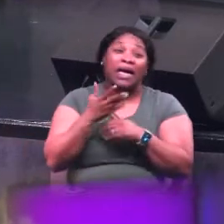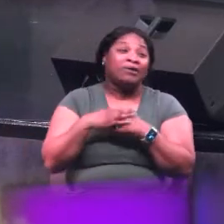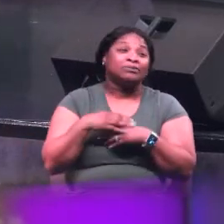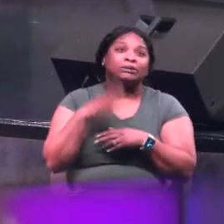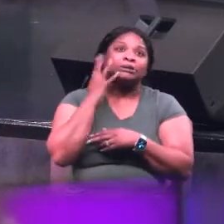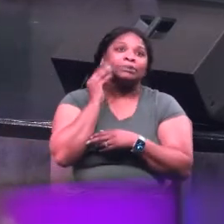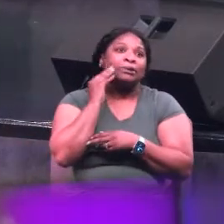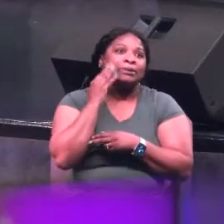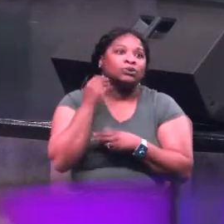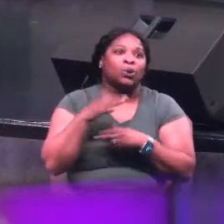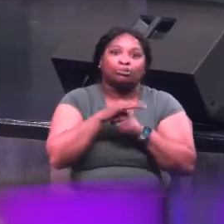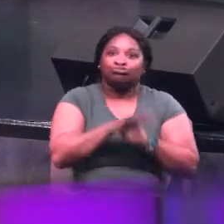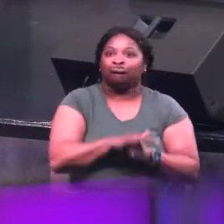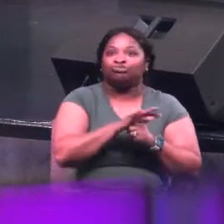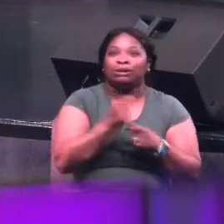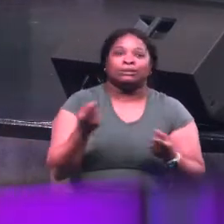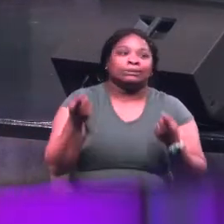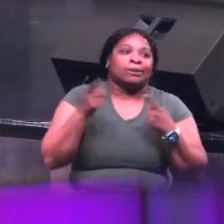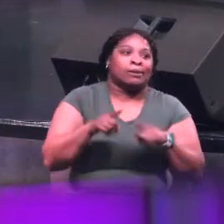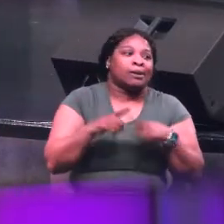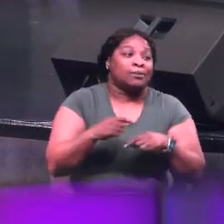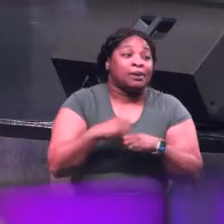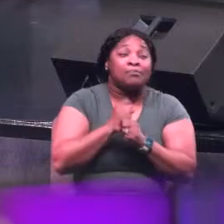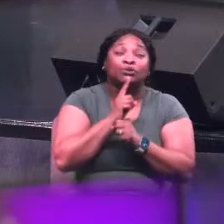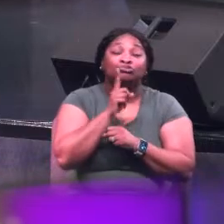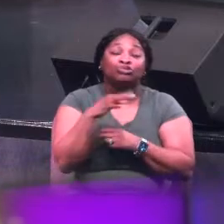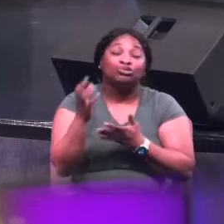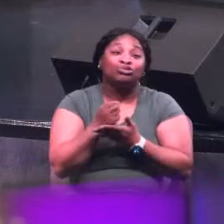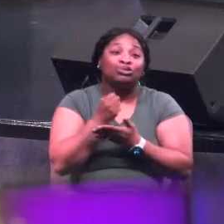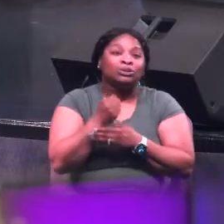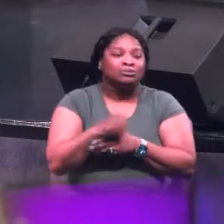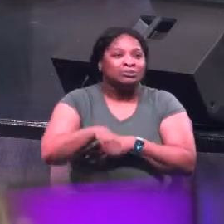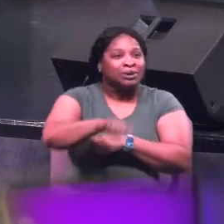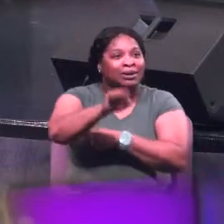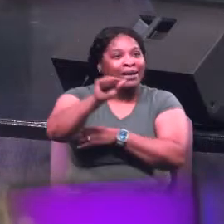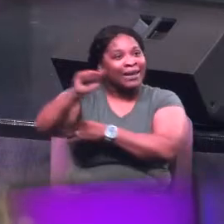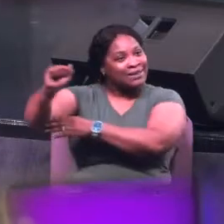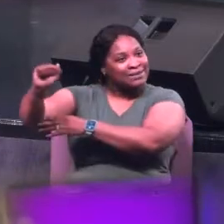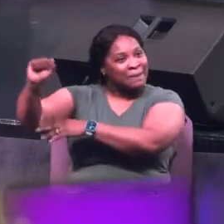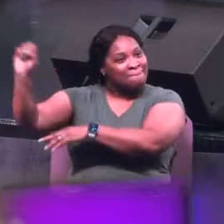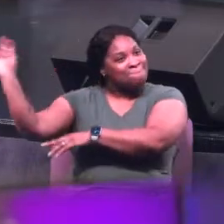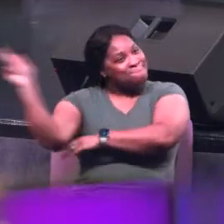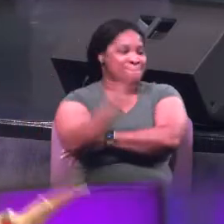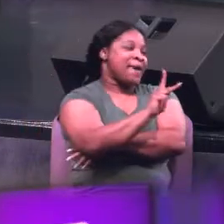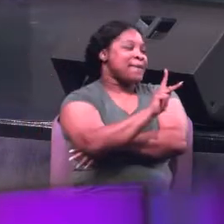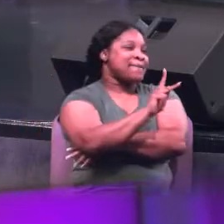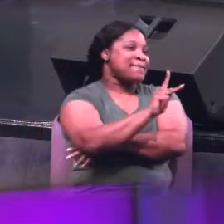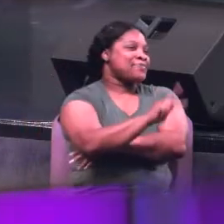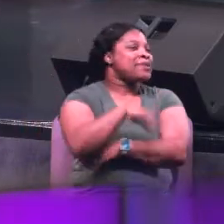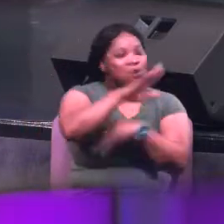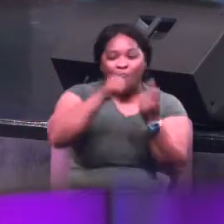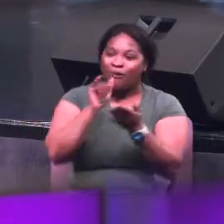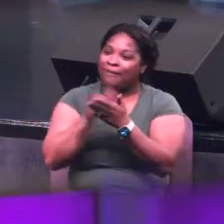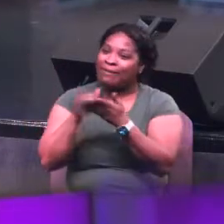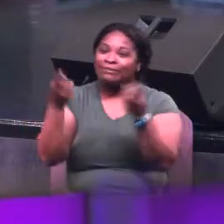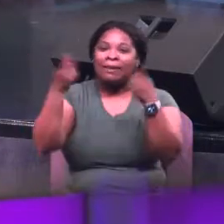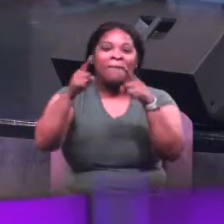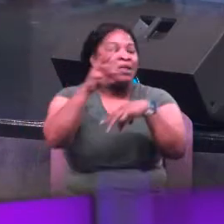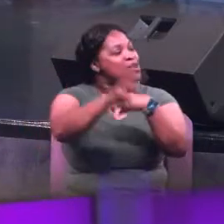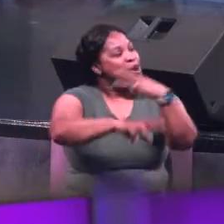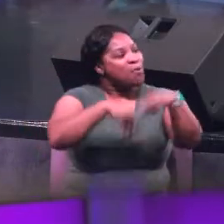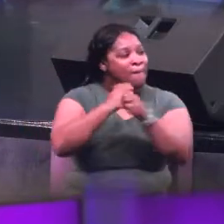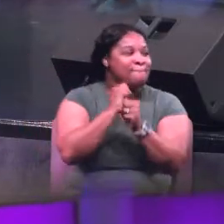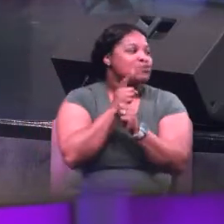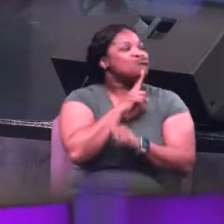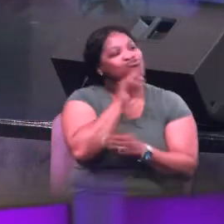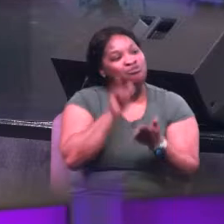the stress that I'm going through, I'm going to make sure you get your ass back. And with all that's going on in this world, I'm going to make